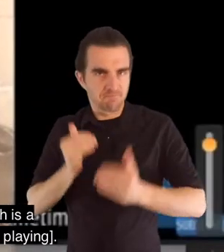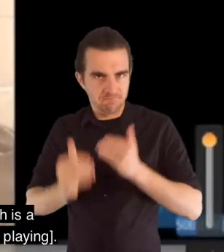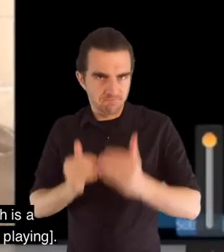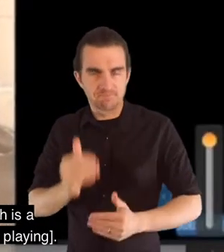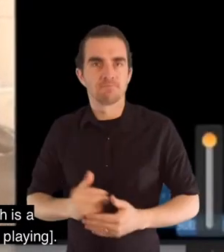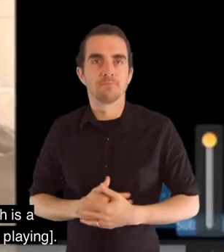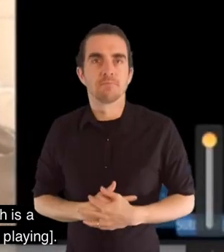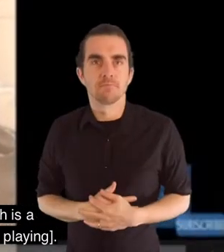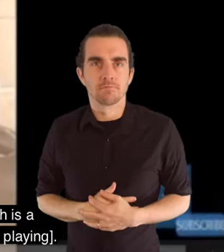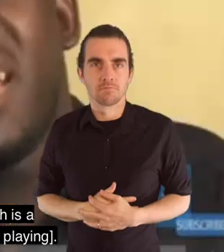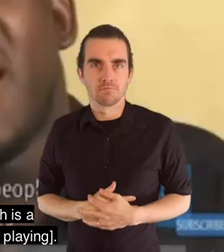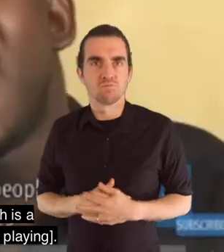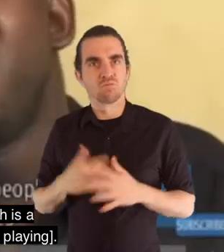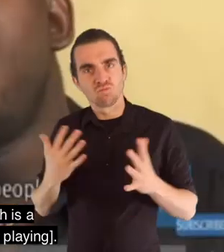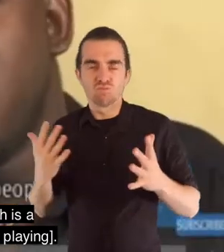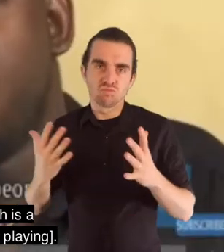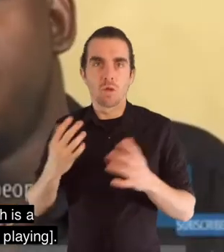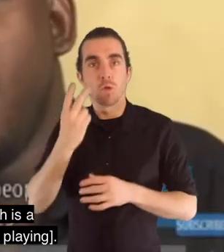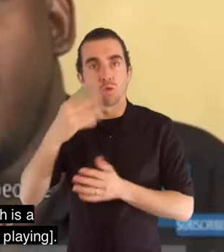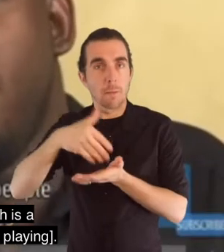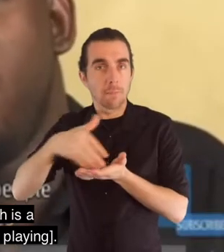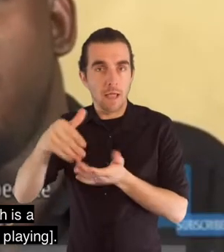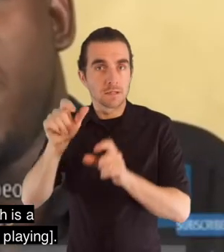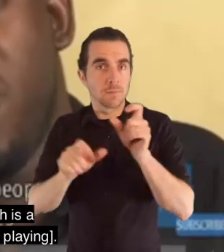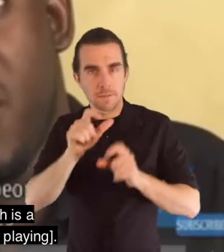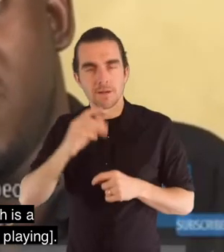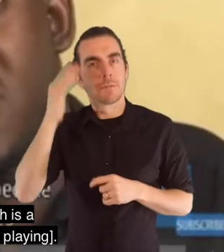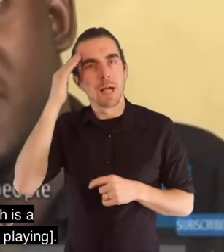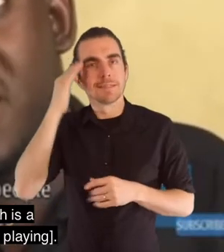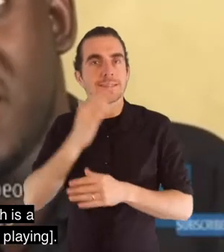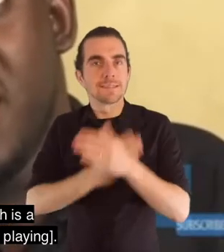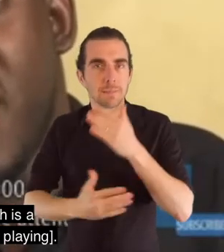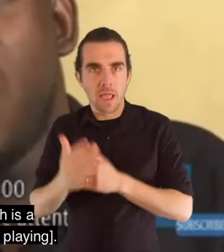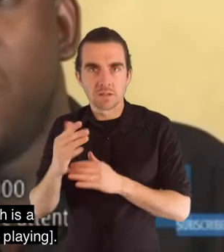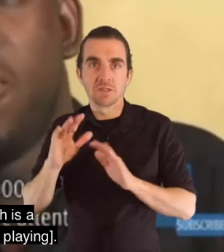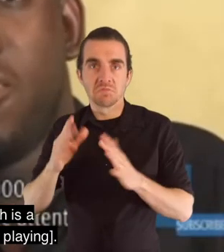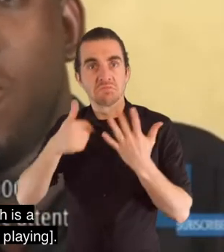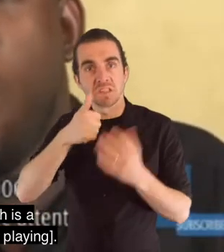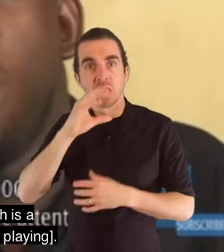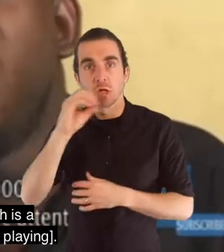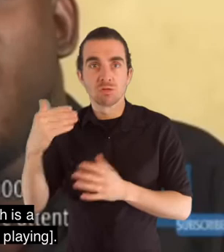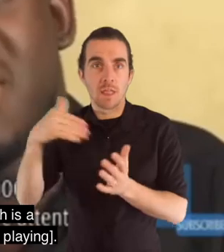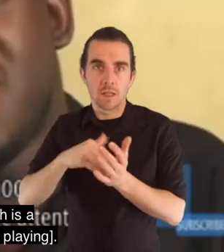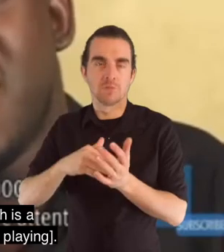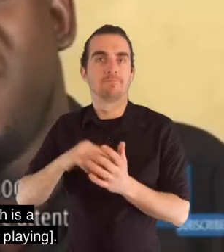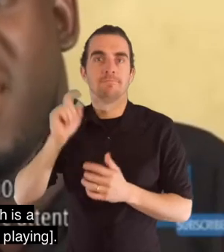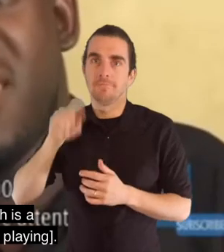time. Ghana has over 2 million people with mental disabilities, out of whom